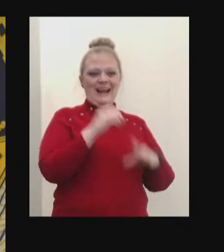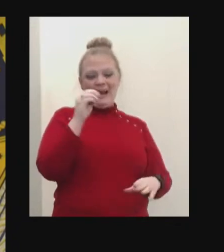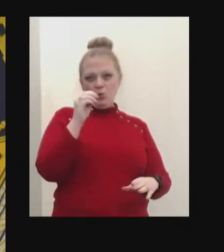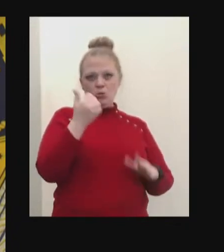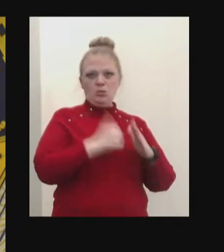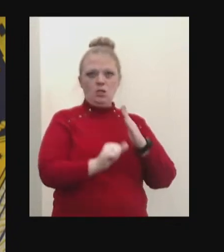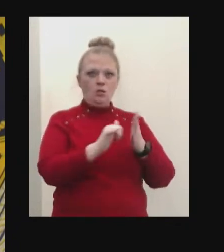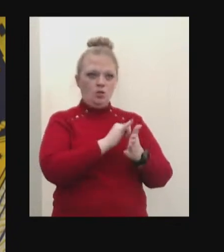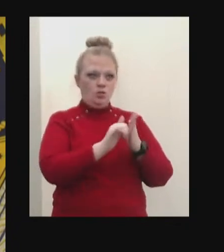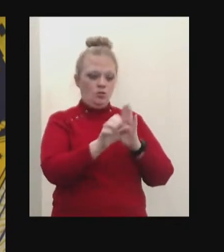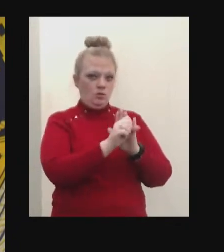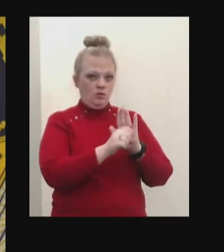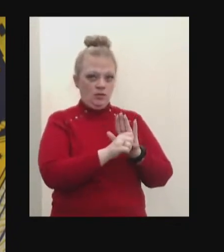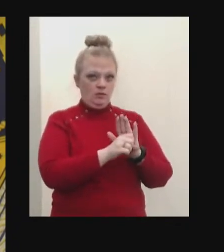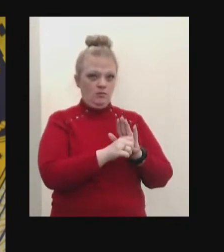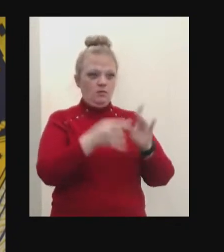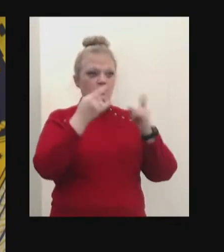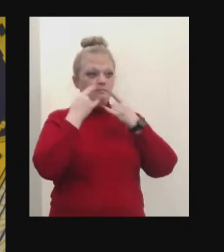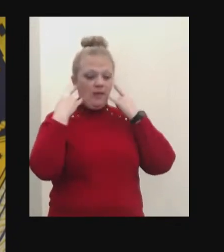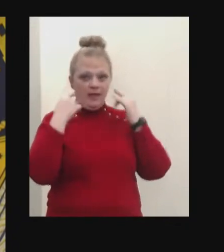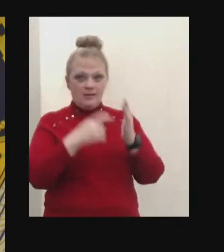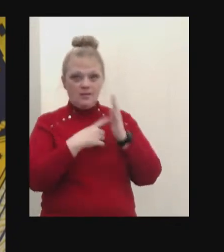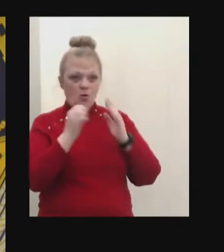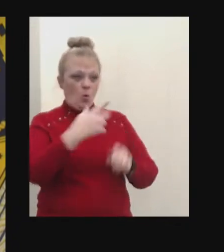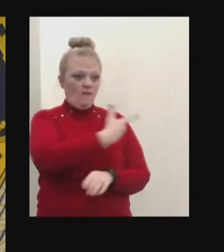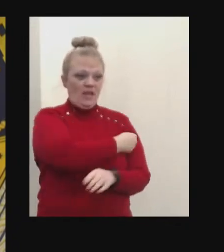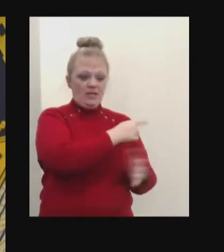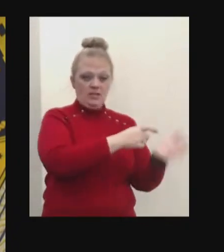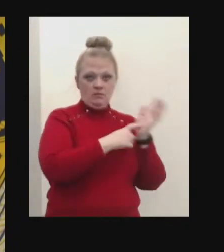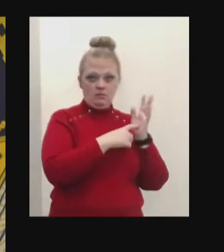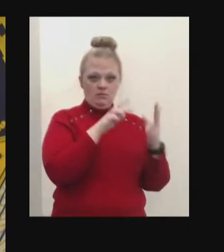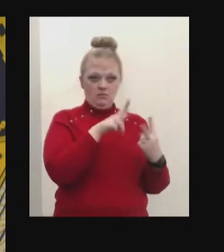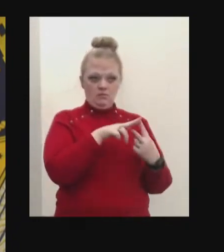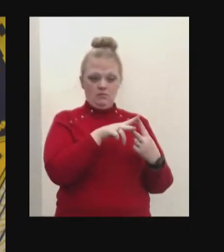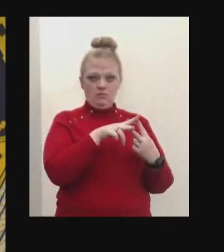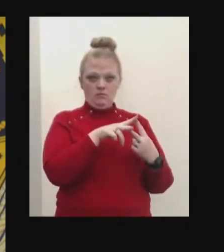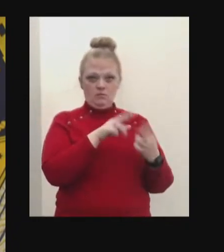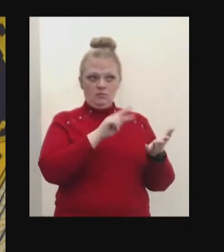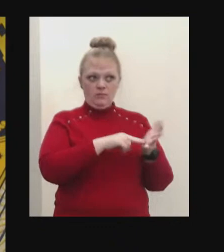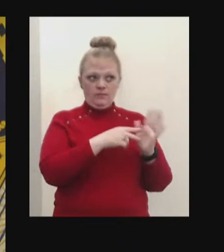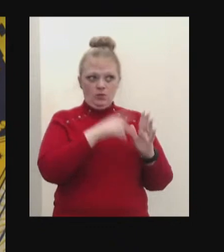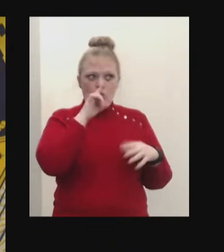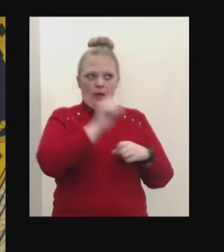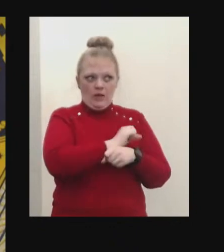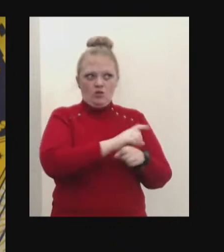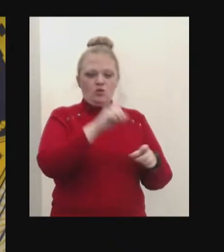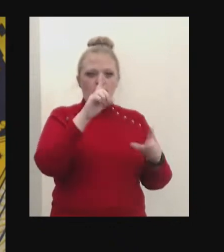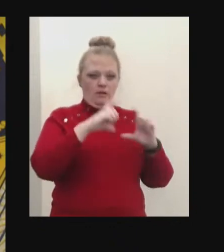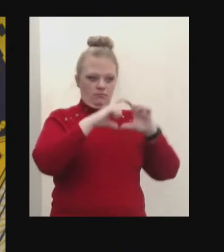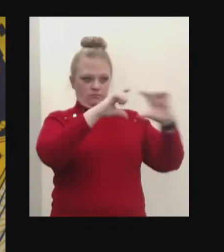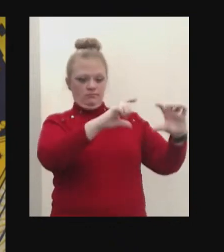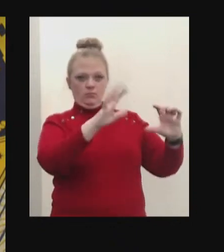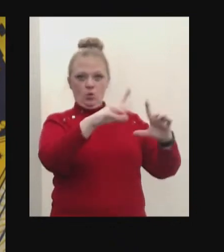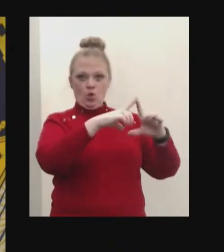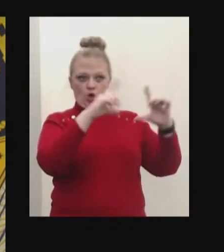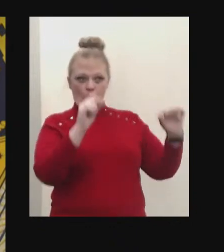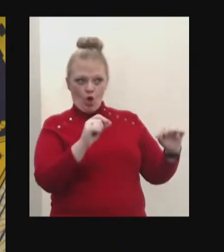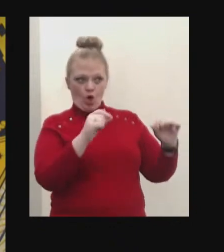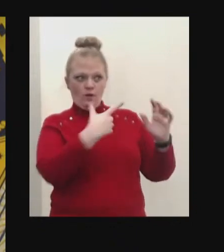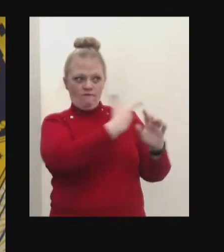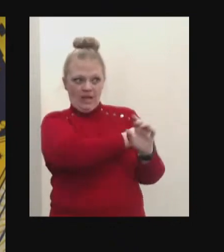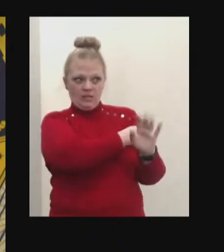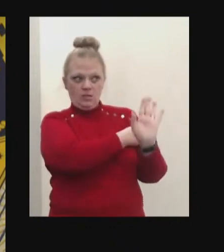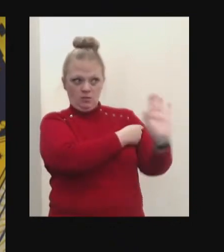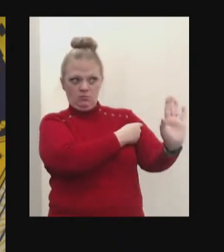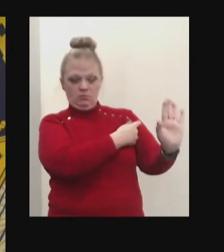a mask mandate or it is a vaccine mandate, which means you actually have to be vaccinated, show your card, fully vaccinated,